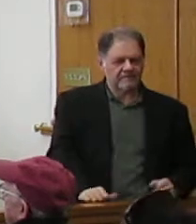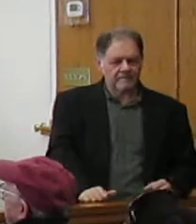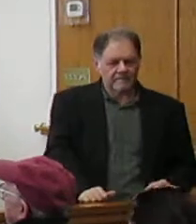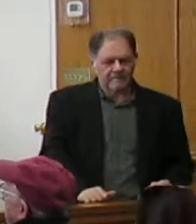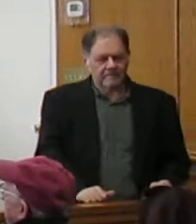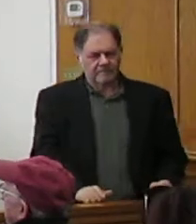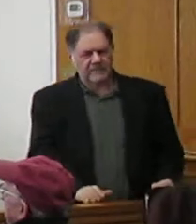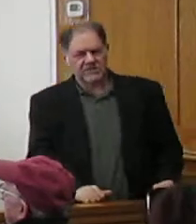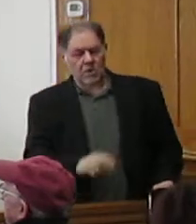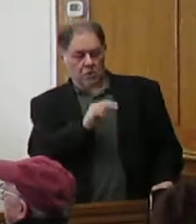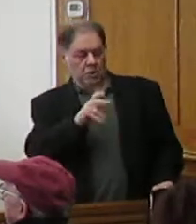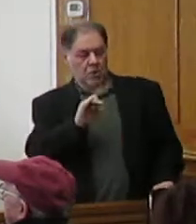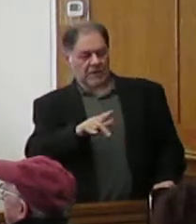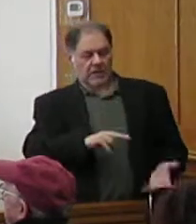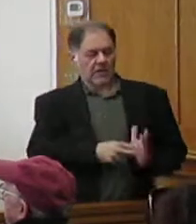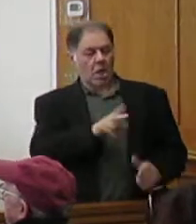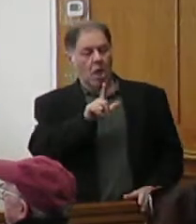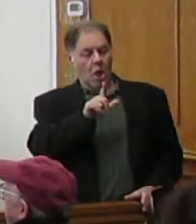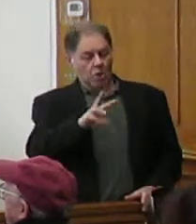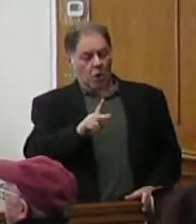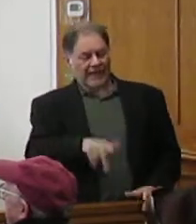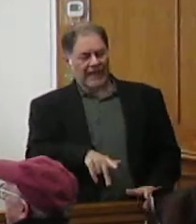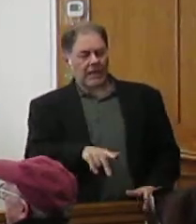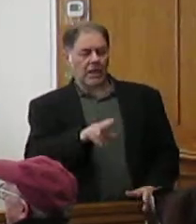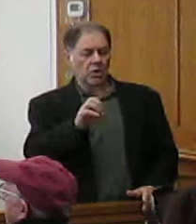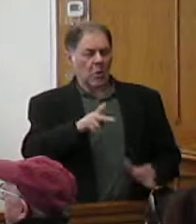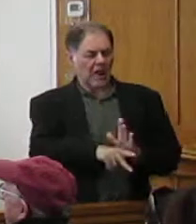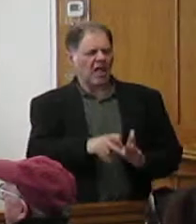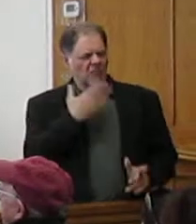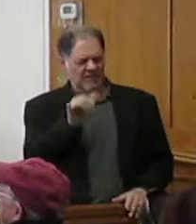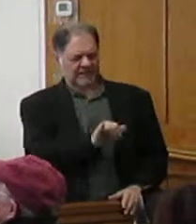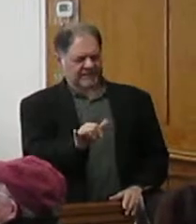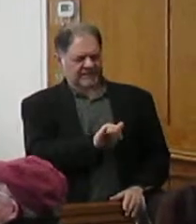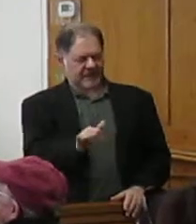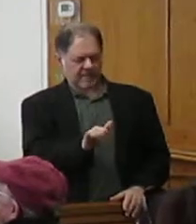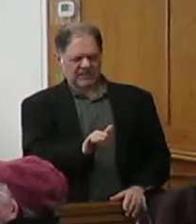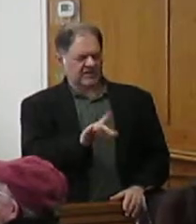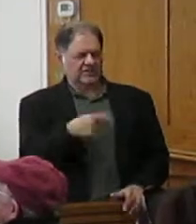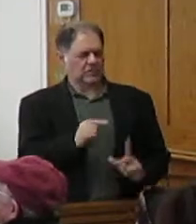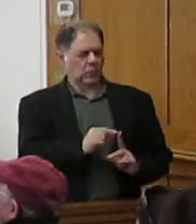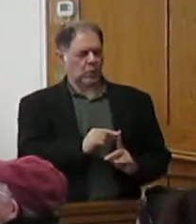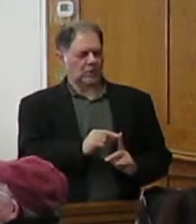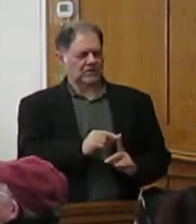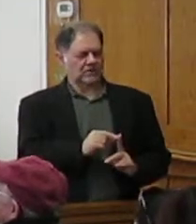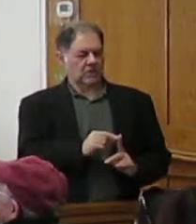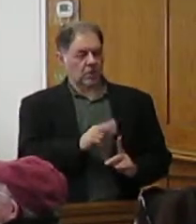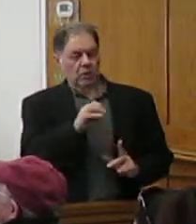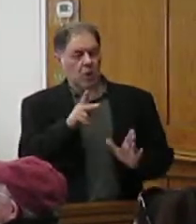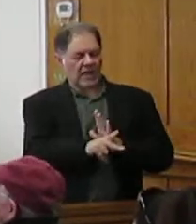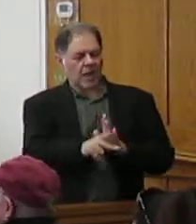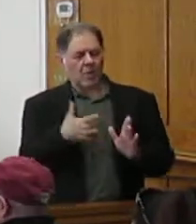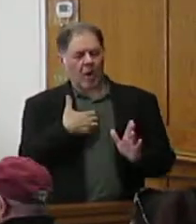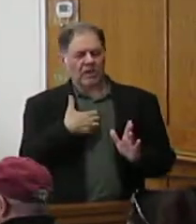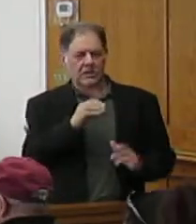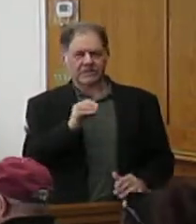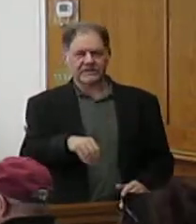So that's not what no kill speaks to. Low kill, no kill are kind of almost the same thing. It's just semantics. No kill strives at certain numbers, like